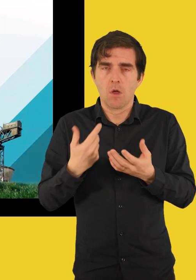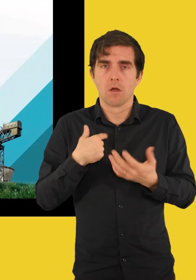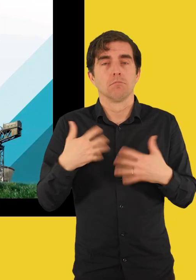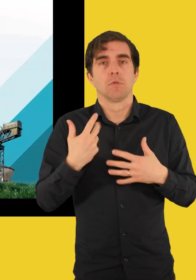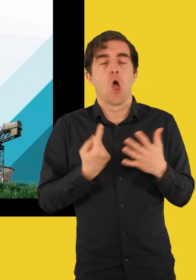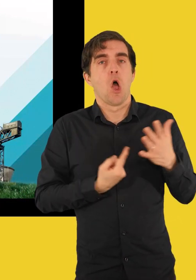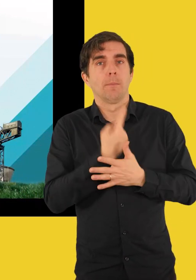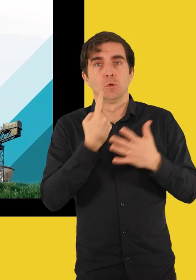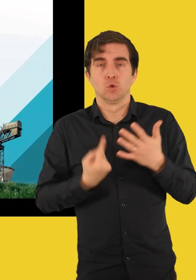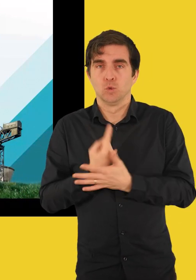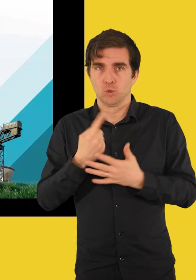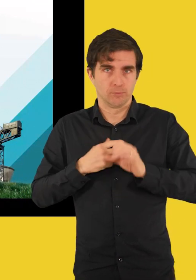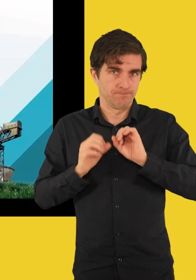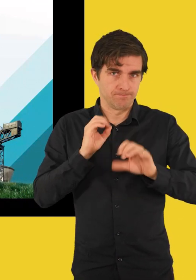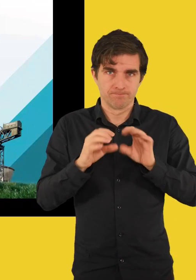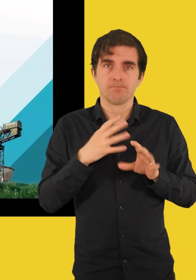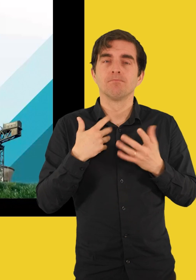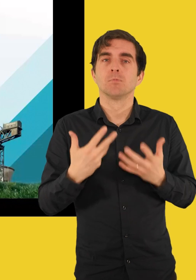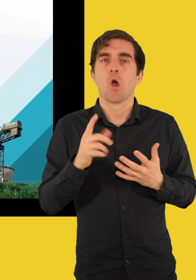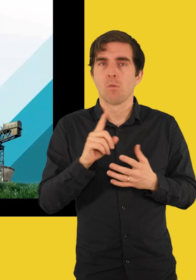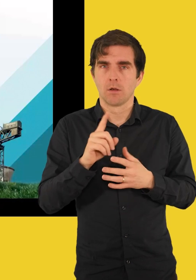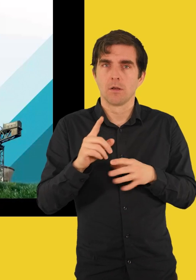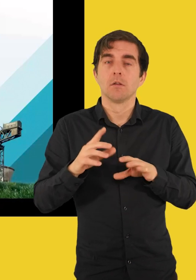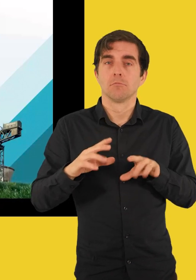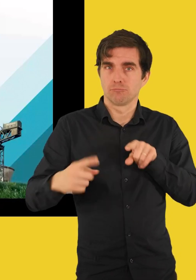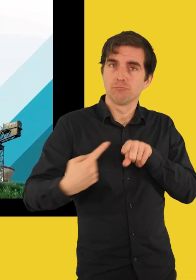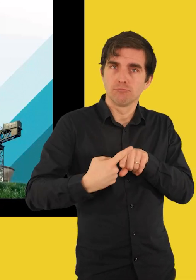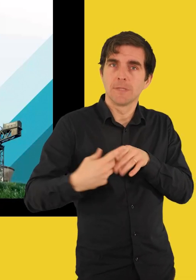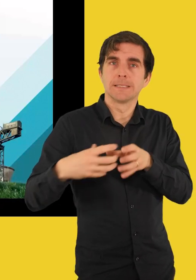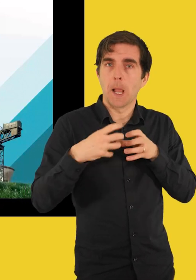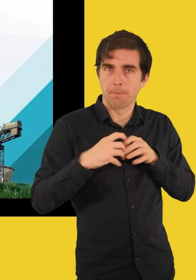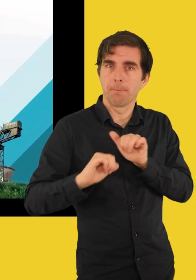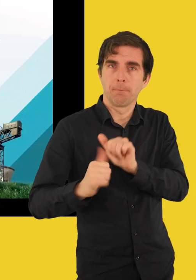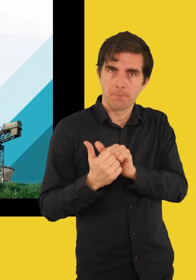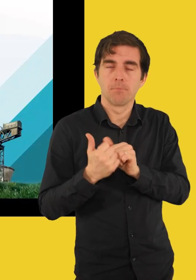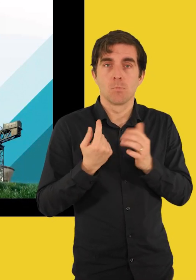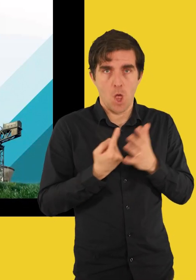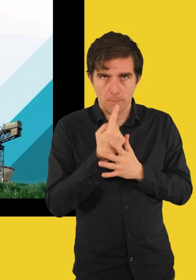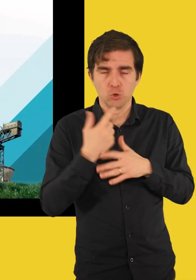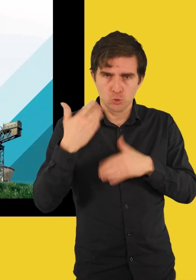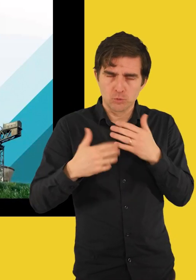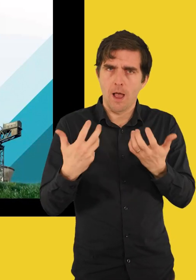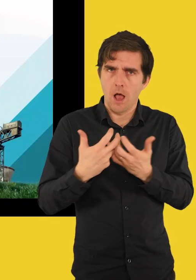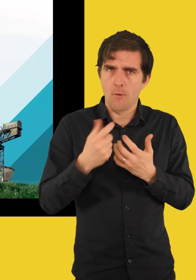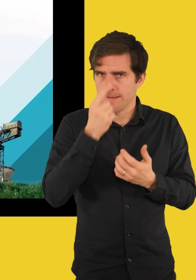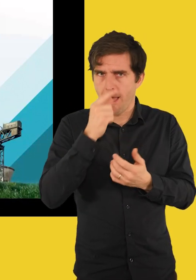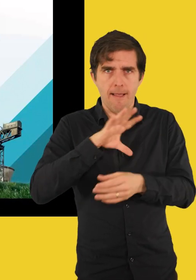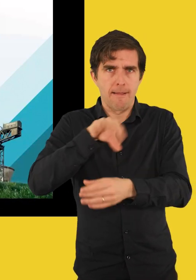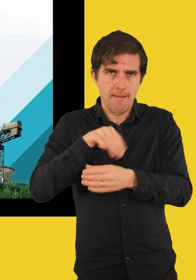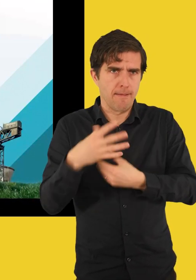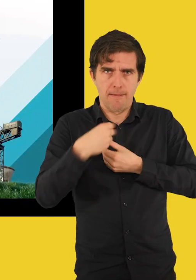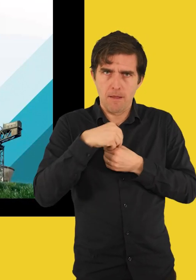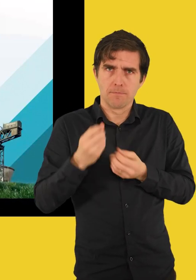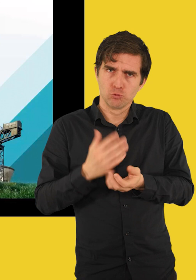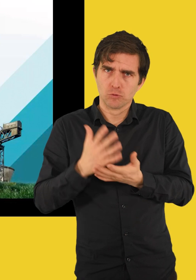it does give us are significant opportunities. So we have now got this kind of cross-team agreement on this opportunity, on how to embed this